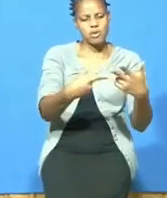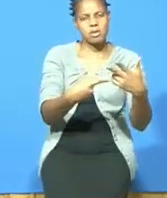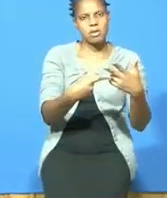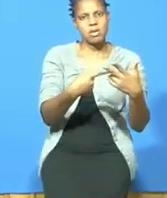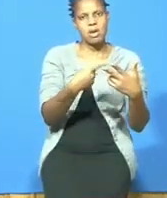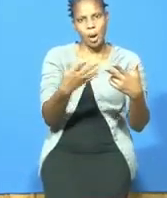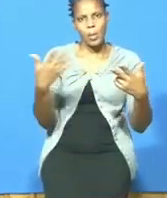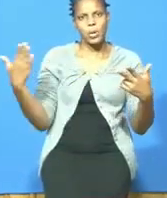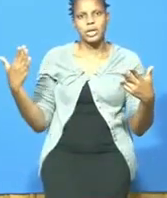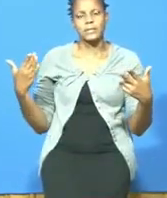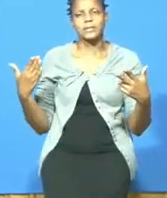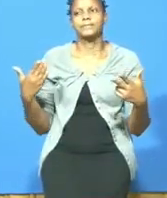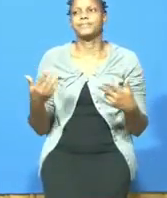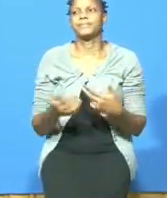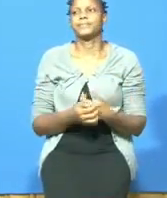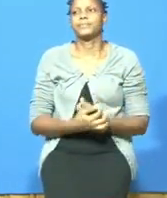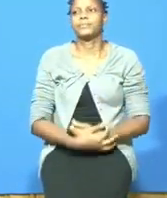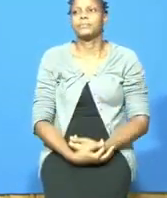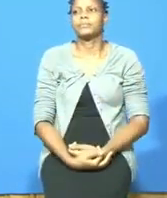components.